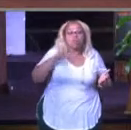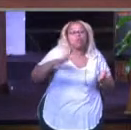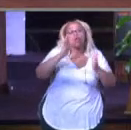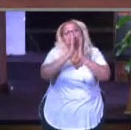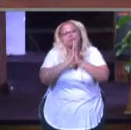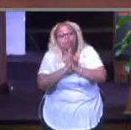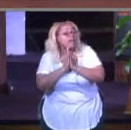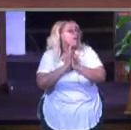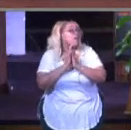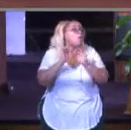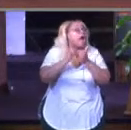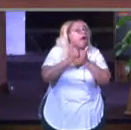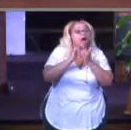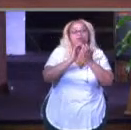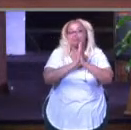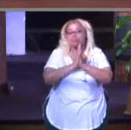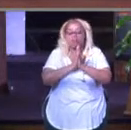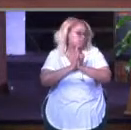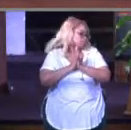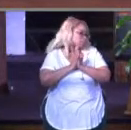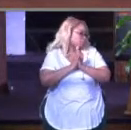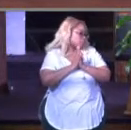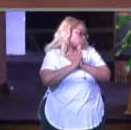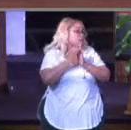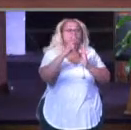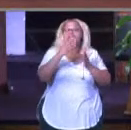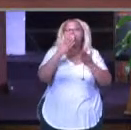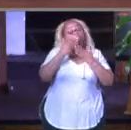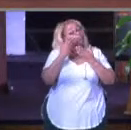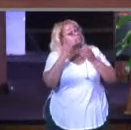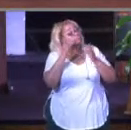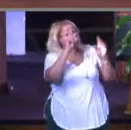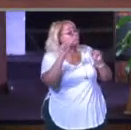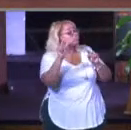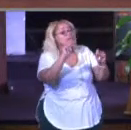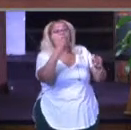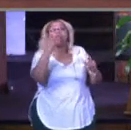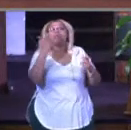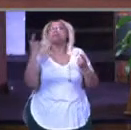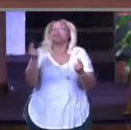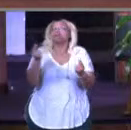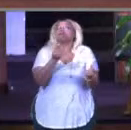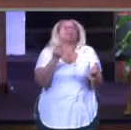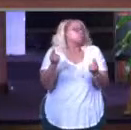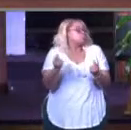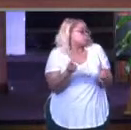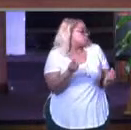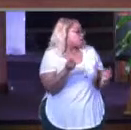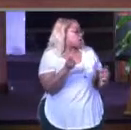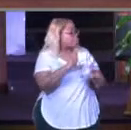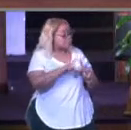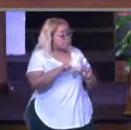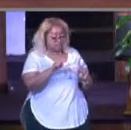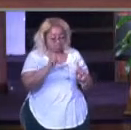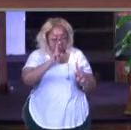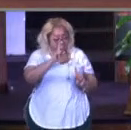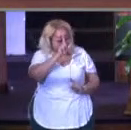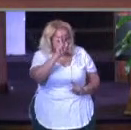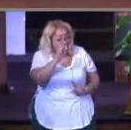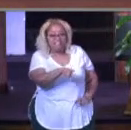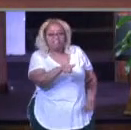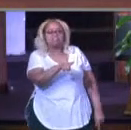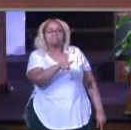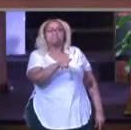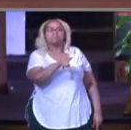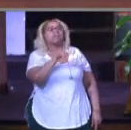what prayer is or how to do it. They're good at telling others what to do, but when you ask